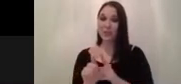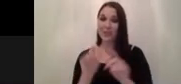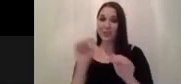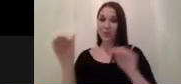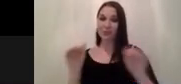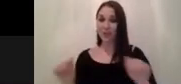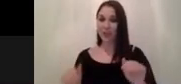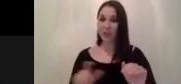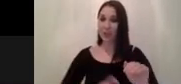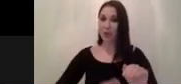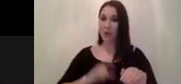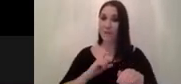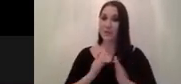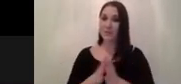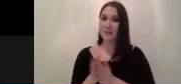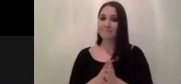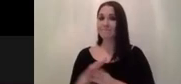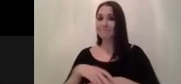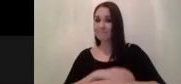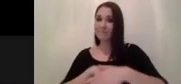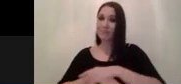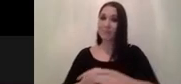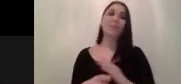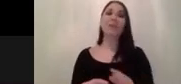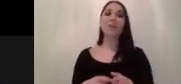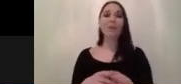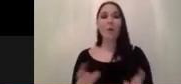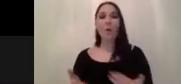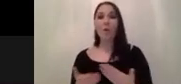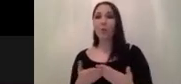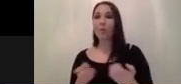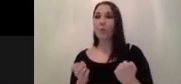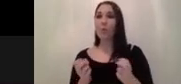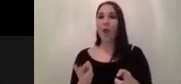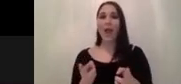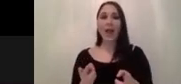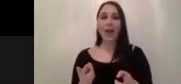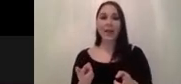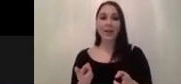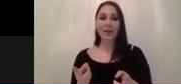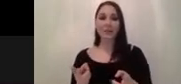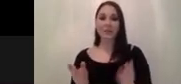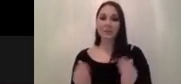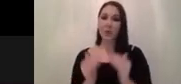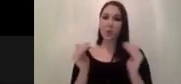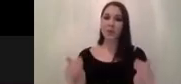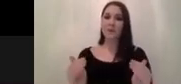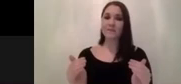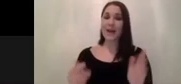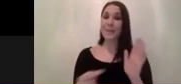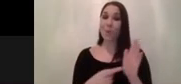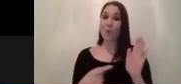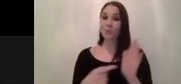confidence and effort and it's basically just a way to quantify the the importance of a product okay